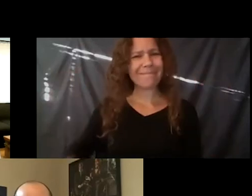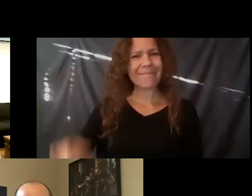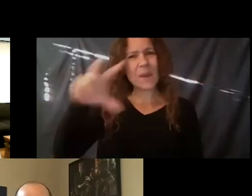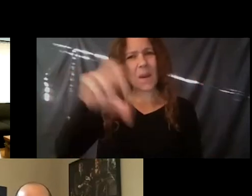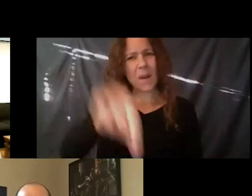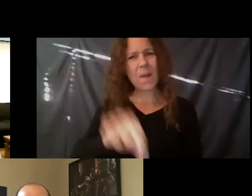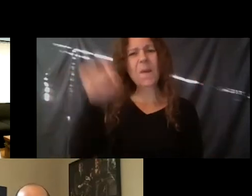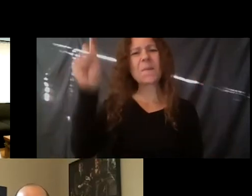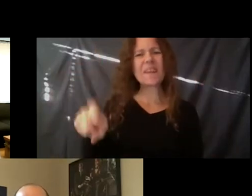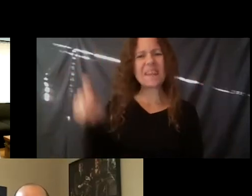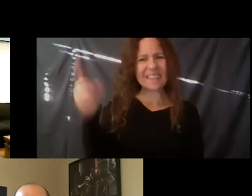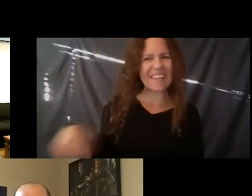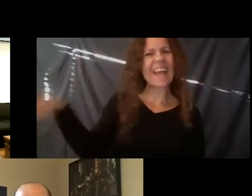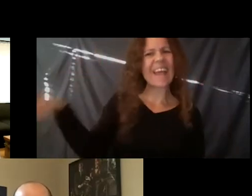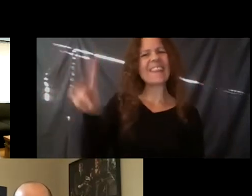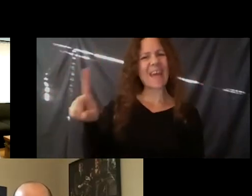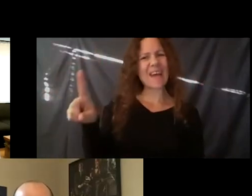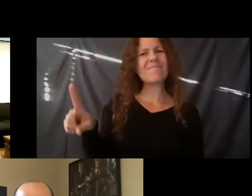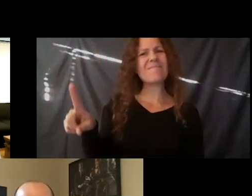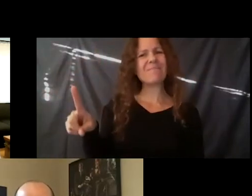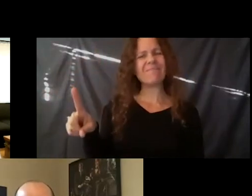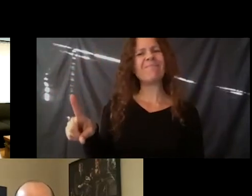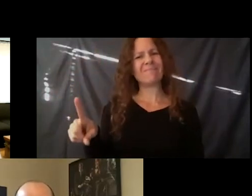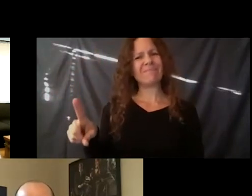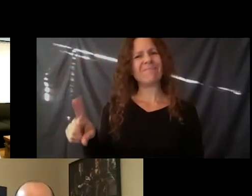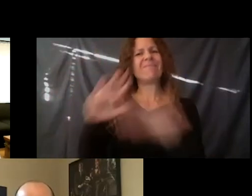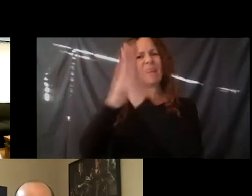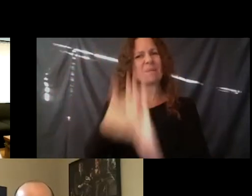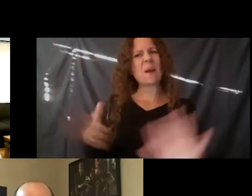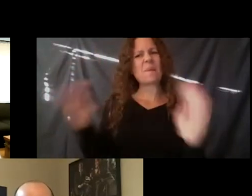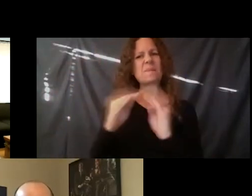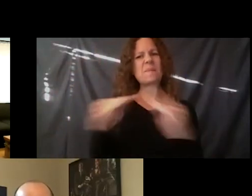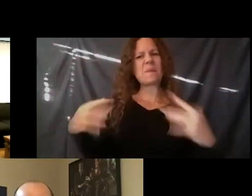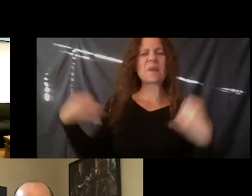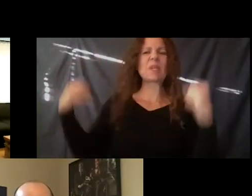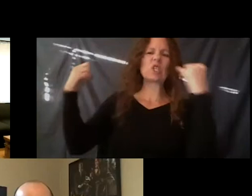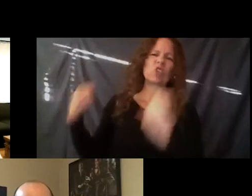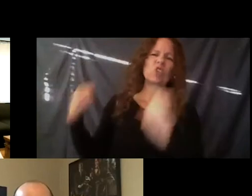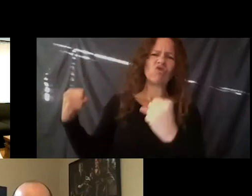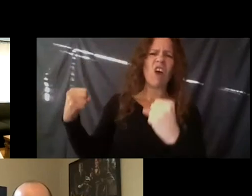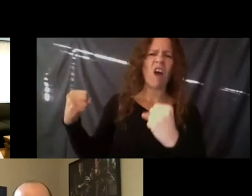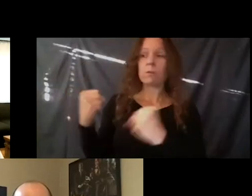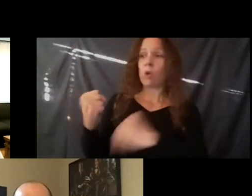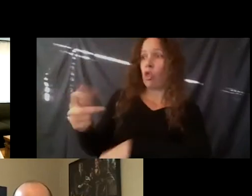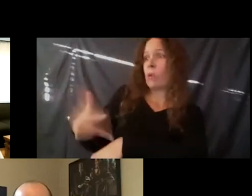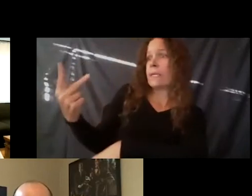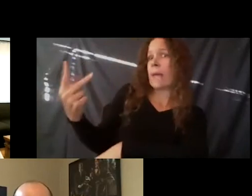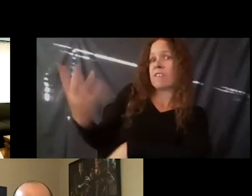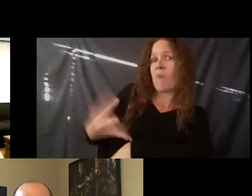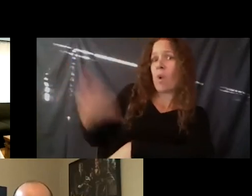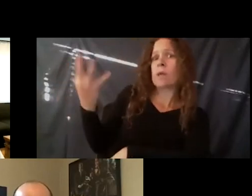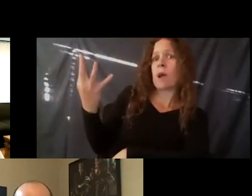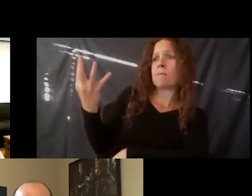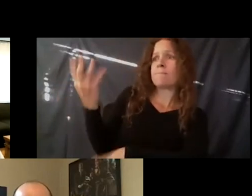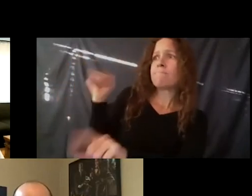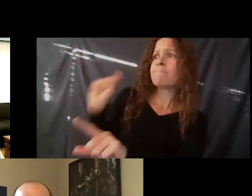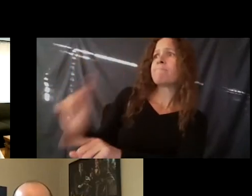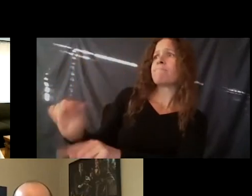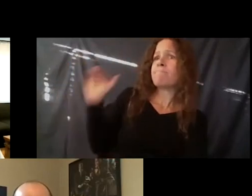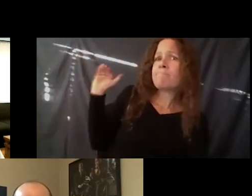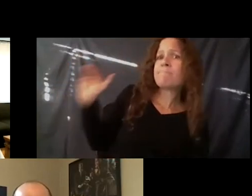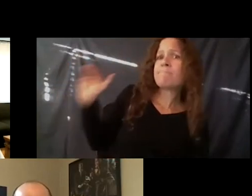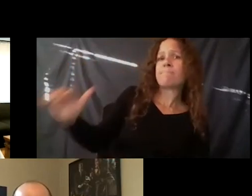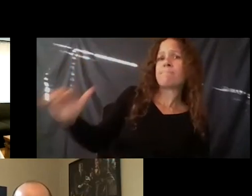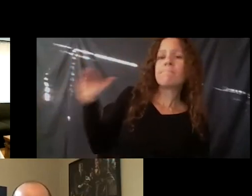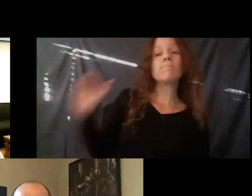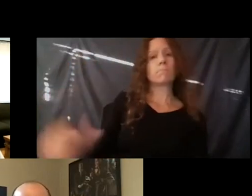We need them to make democracy stronger. So we've got to go at them 3-4 times. And that's one of the things that my union has taught